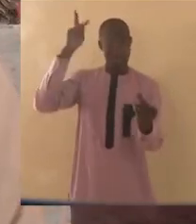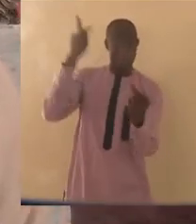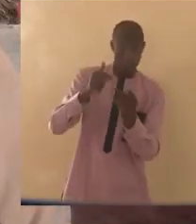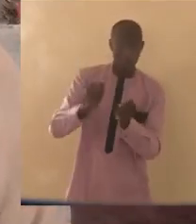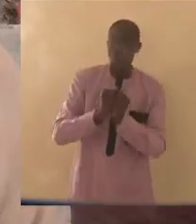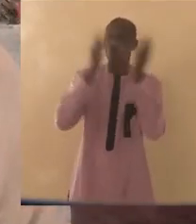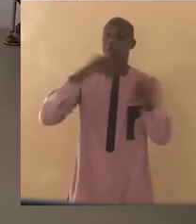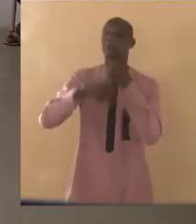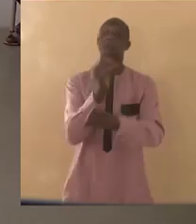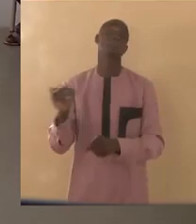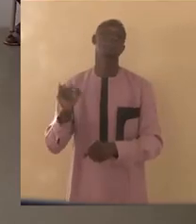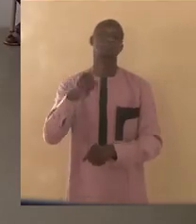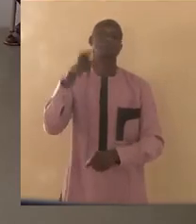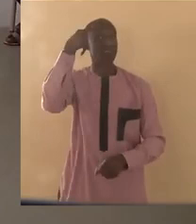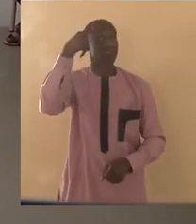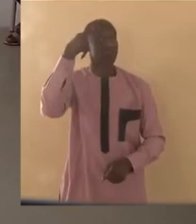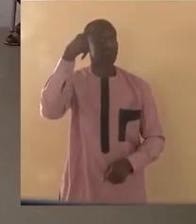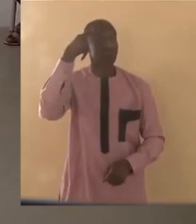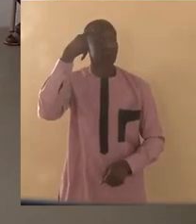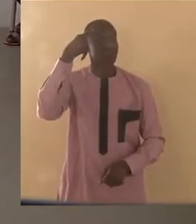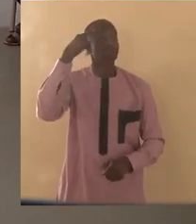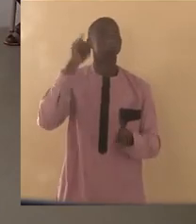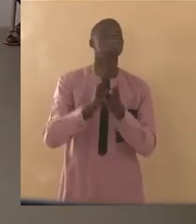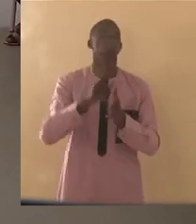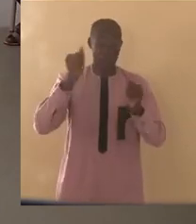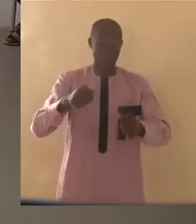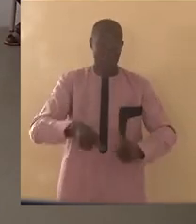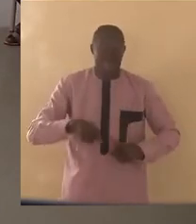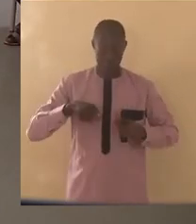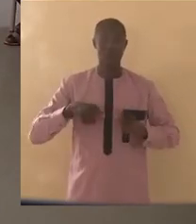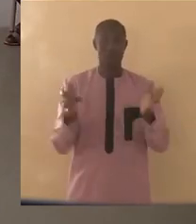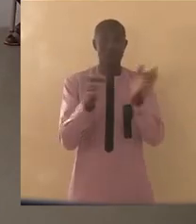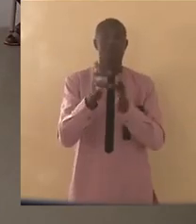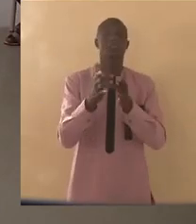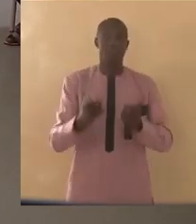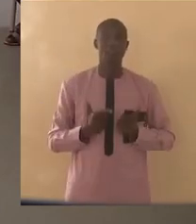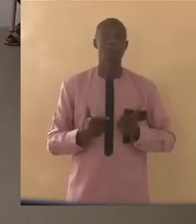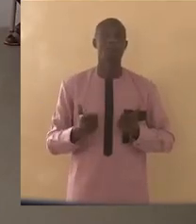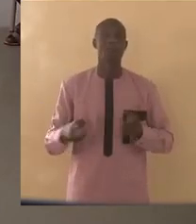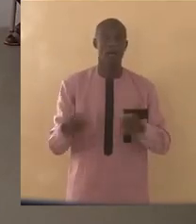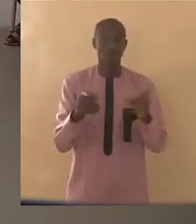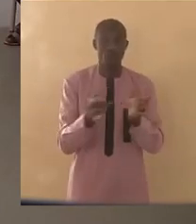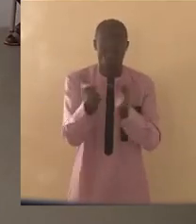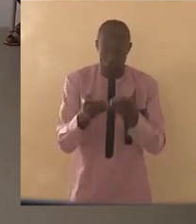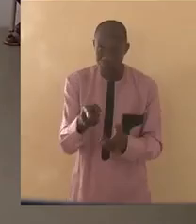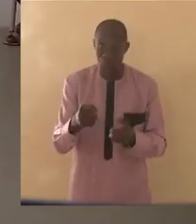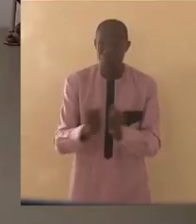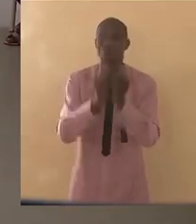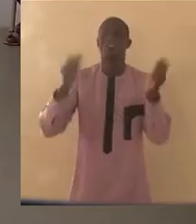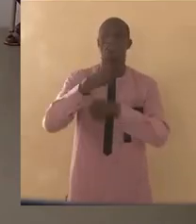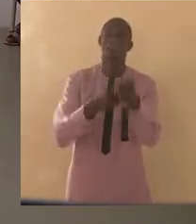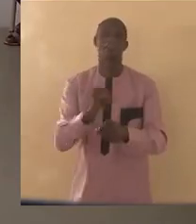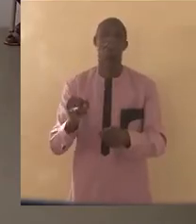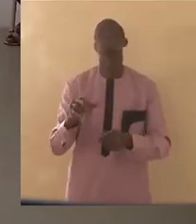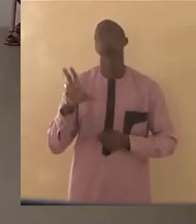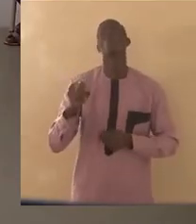Chief? You think, Dr. Tao, that you can live the Christian life as Jesus wants you to live it without suffering anything?